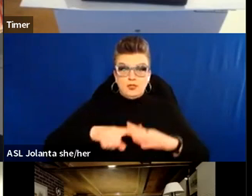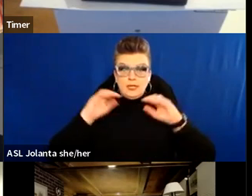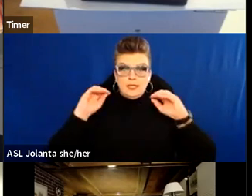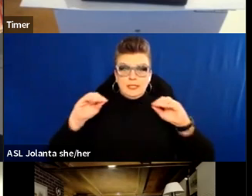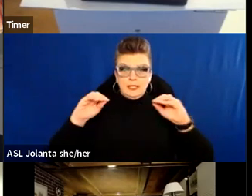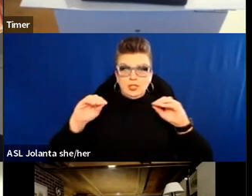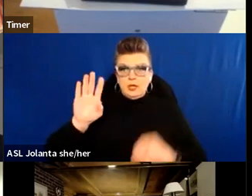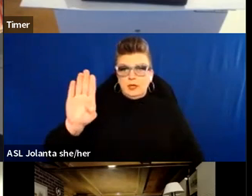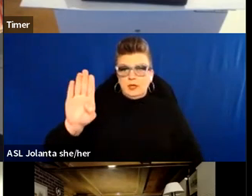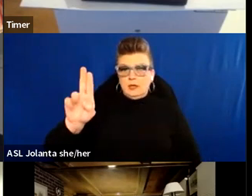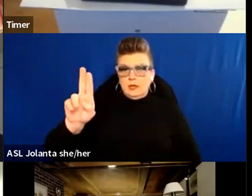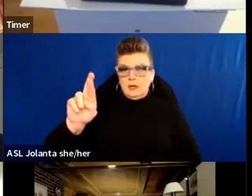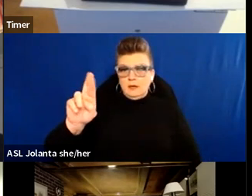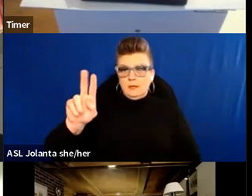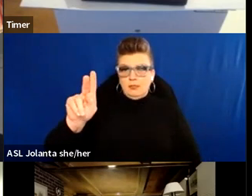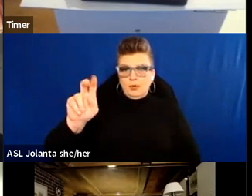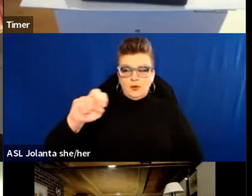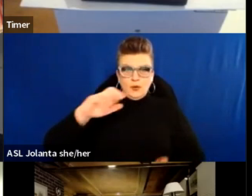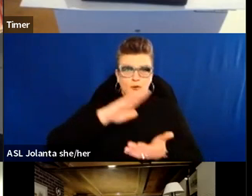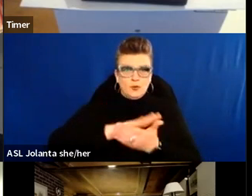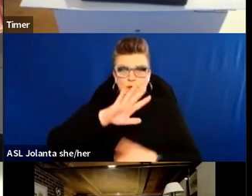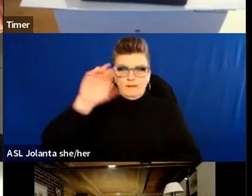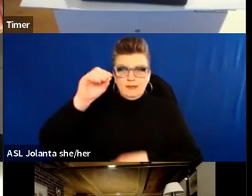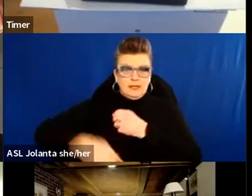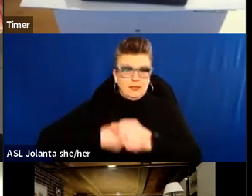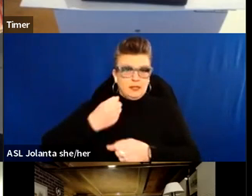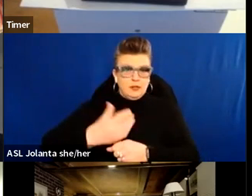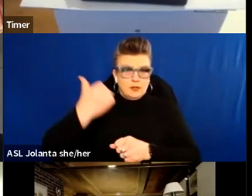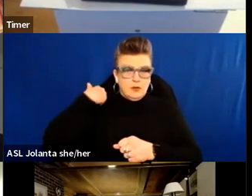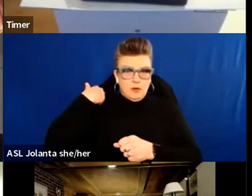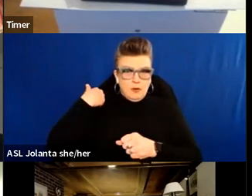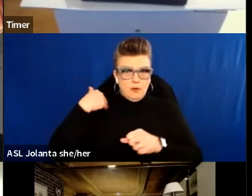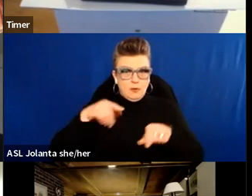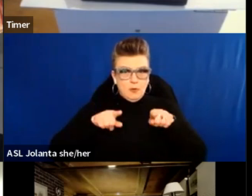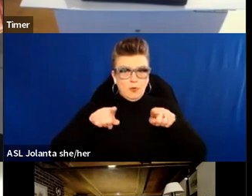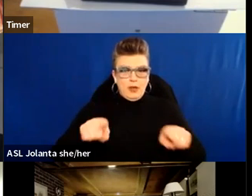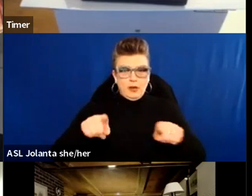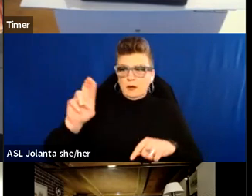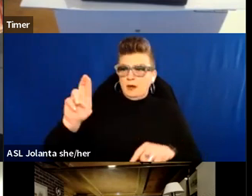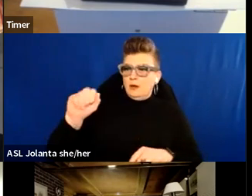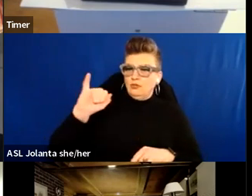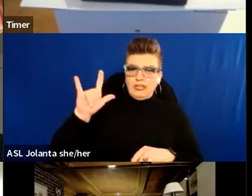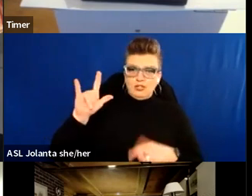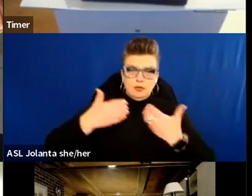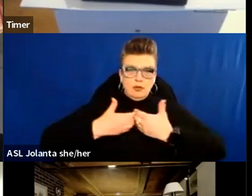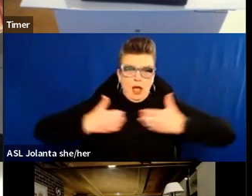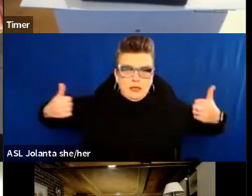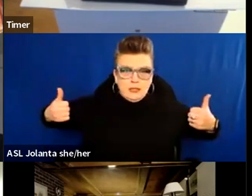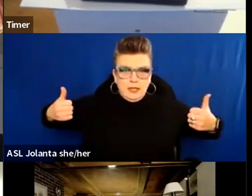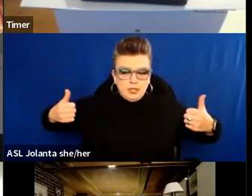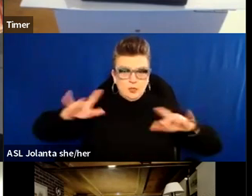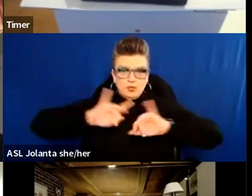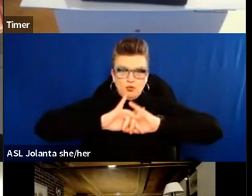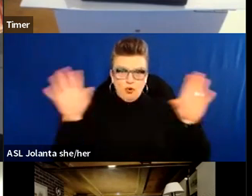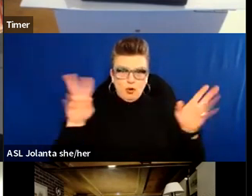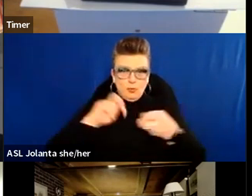burke 50 years ago when racial isolation in boston was such a horrible problem that when i took my